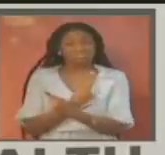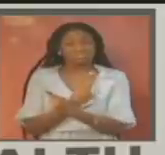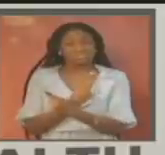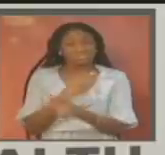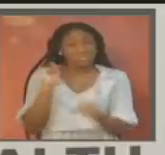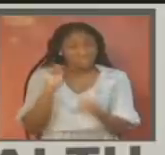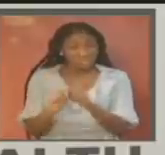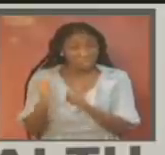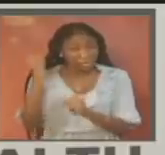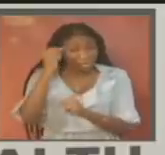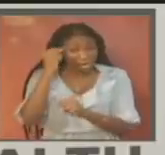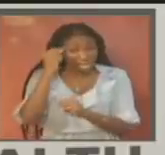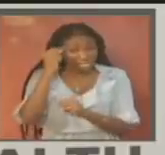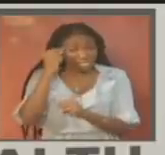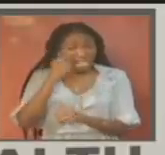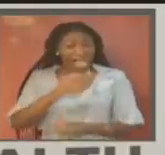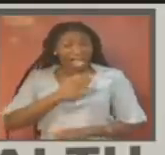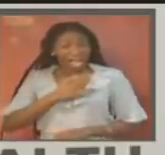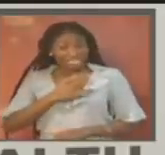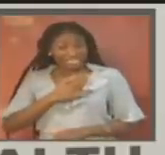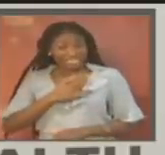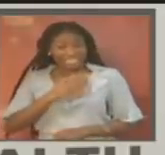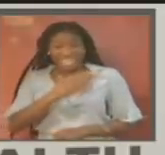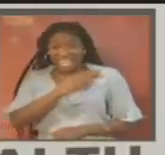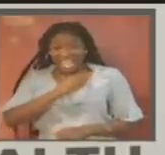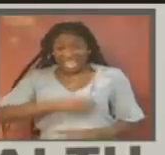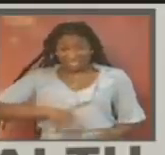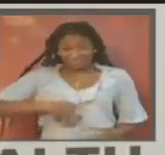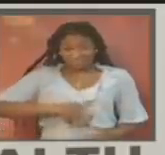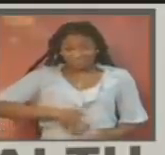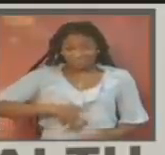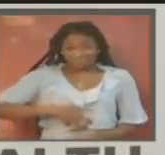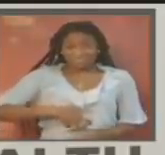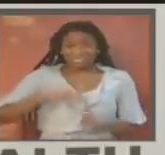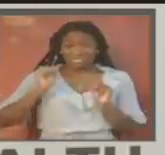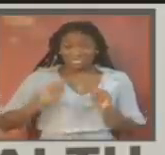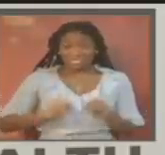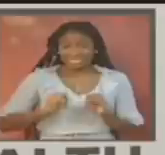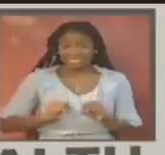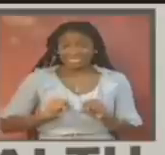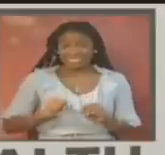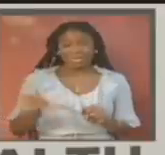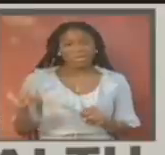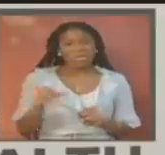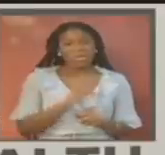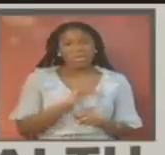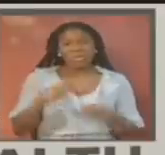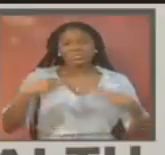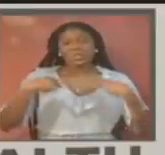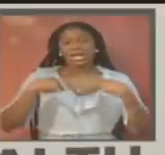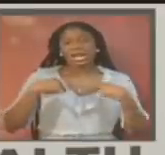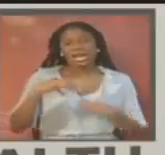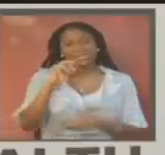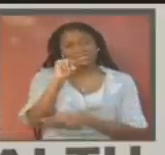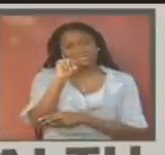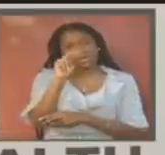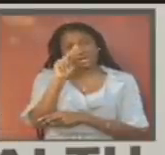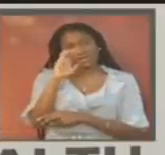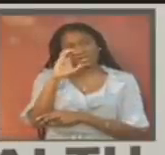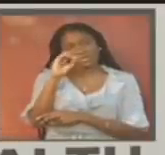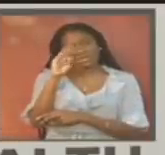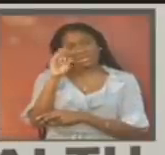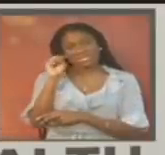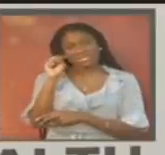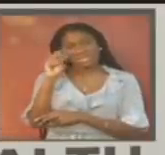brain, the heart and the bowel being affected, you also have the mucous membranes. So we're looking at red eyes,